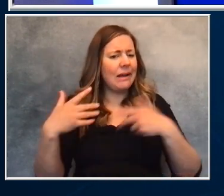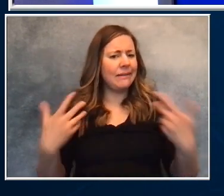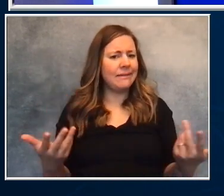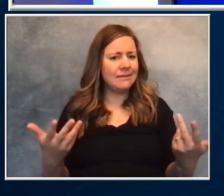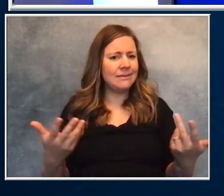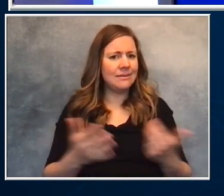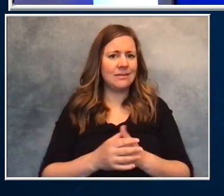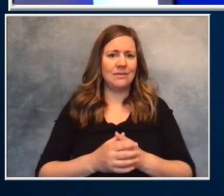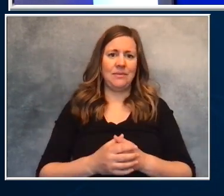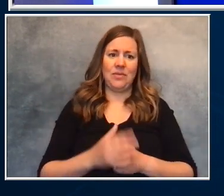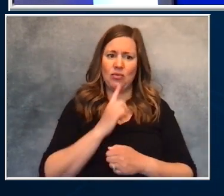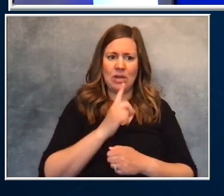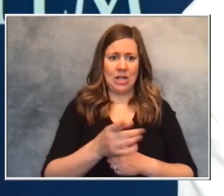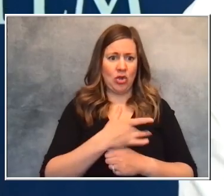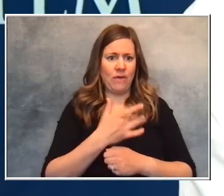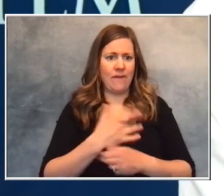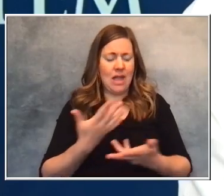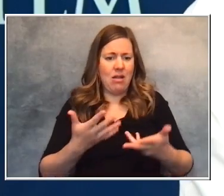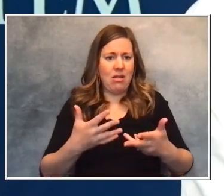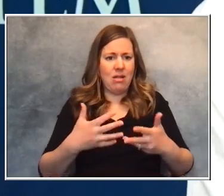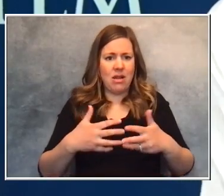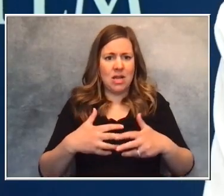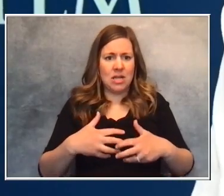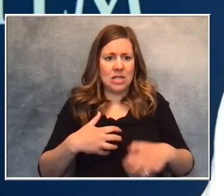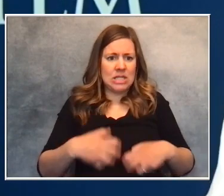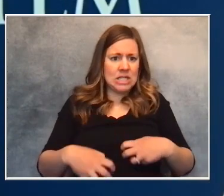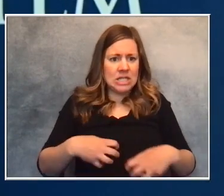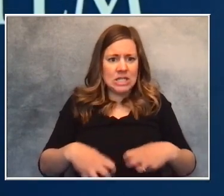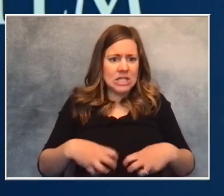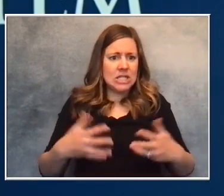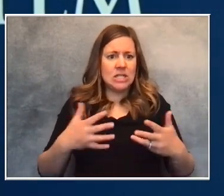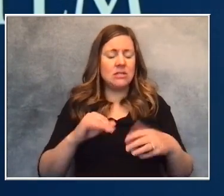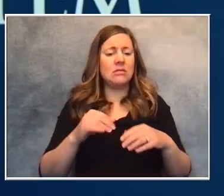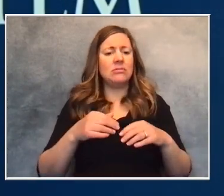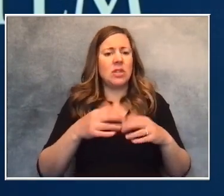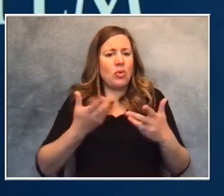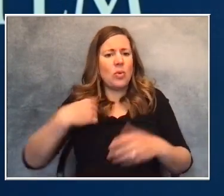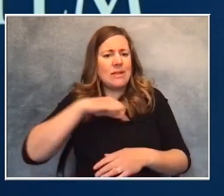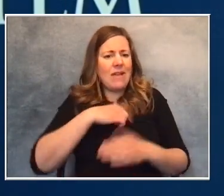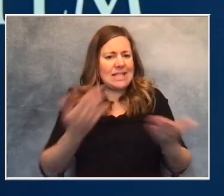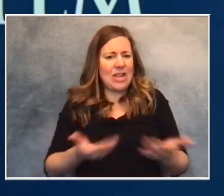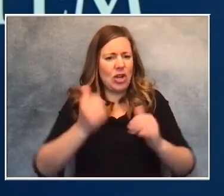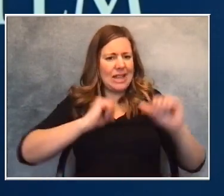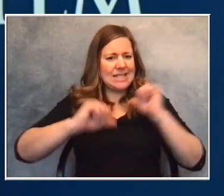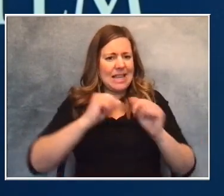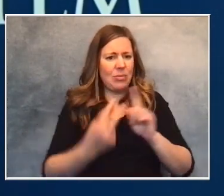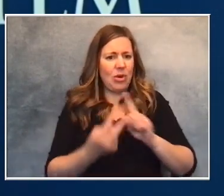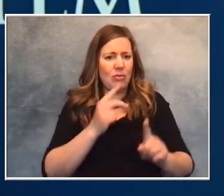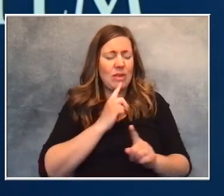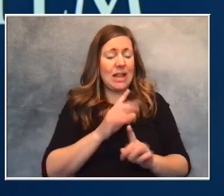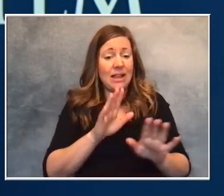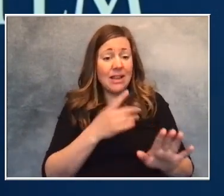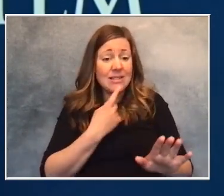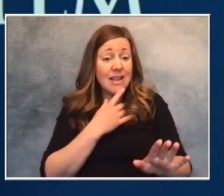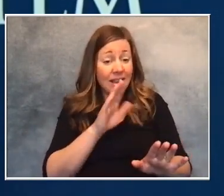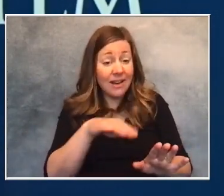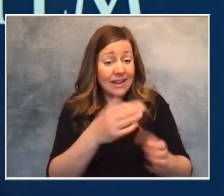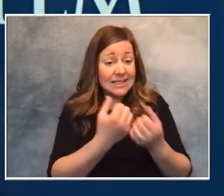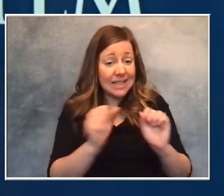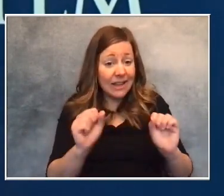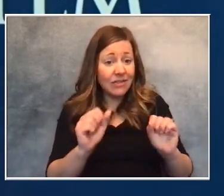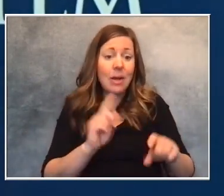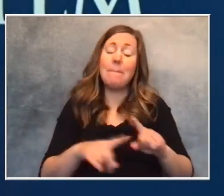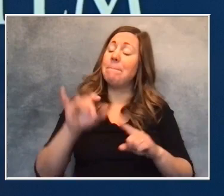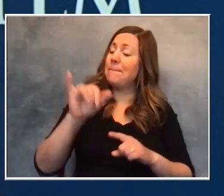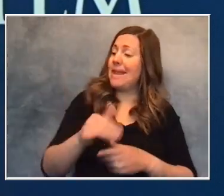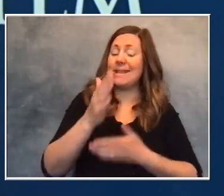angst you feel from something that those of us in the scientific aspect of this say, God, this is incredibly safe? But you know, that's part of the story of